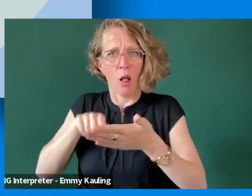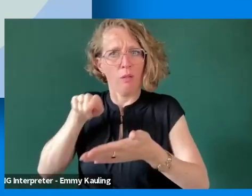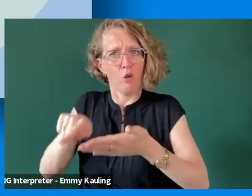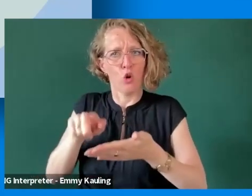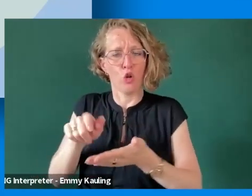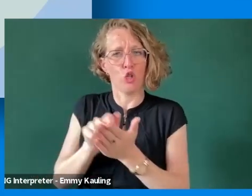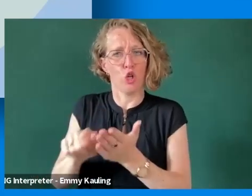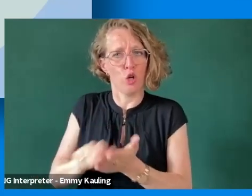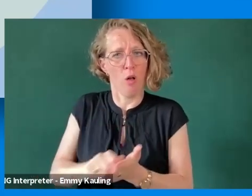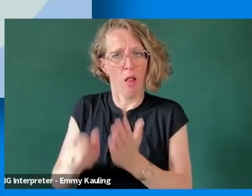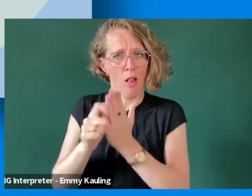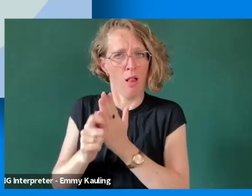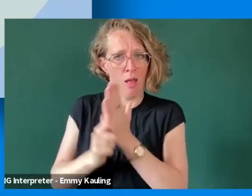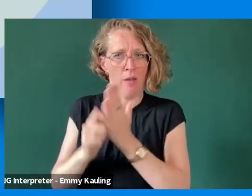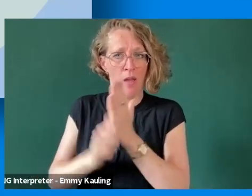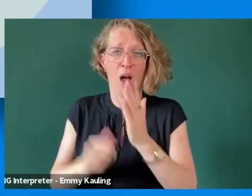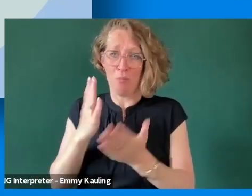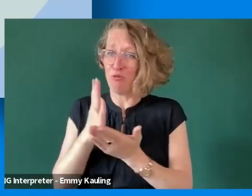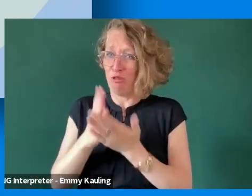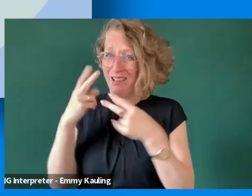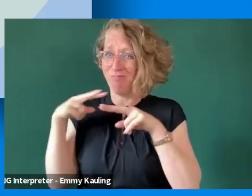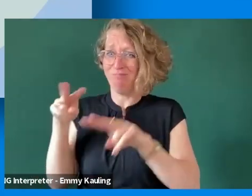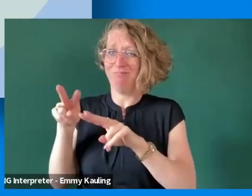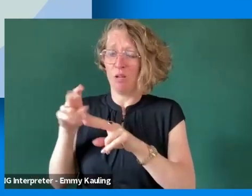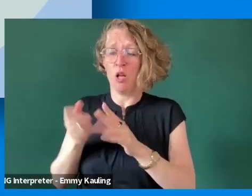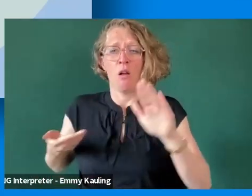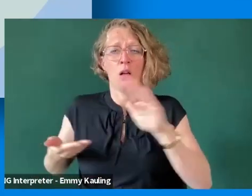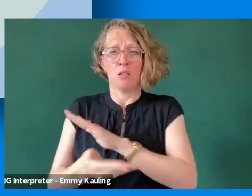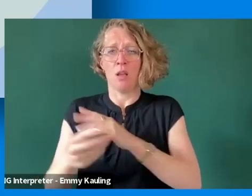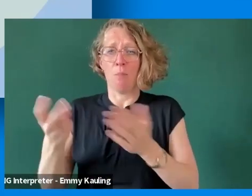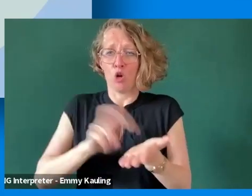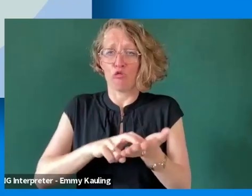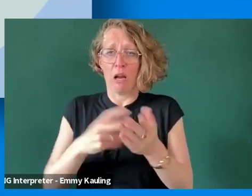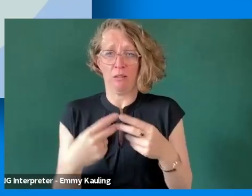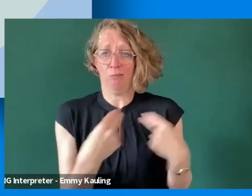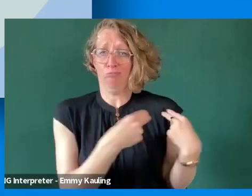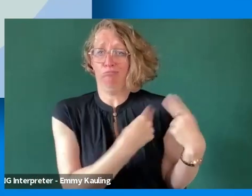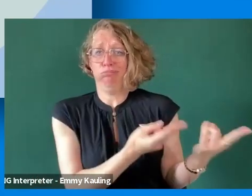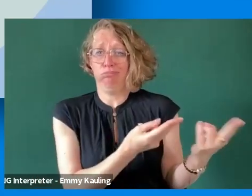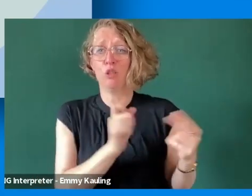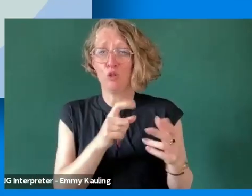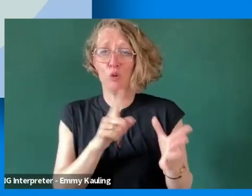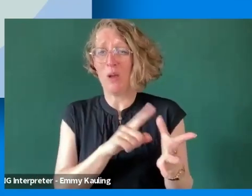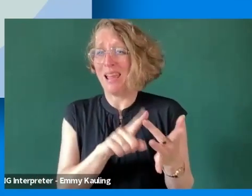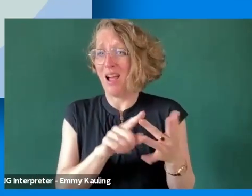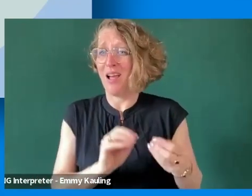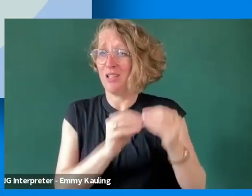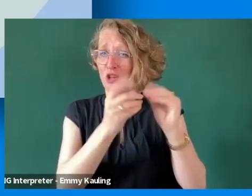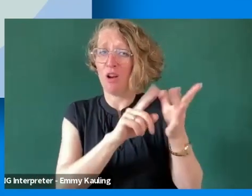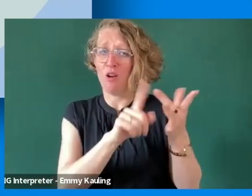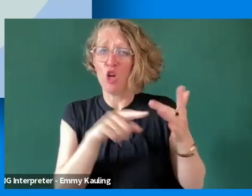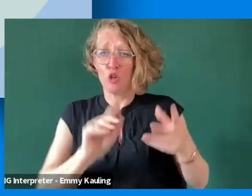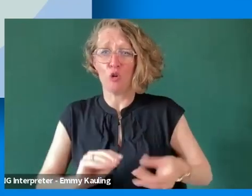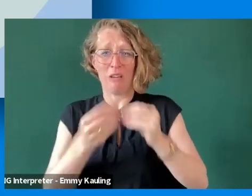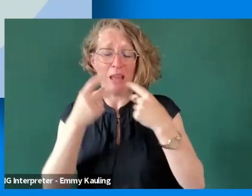But that was laced with the suspicion that in actual fact they're subcontracting some of that work to generative AI to produce the review in the first